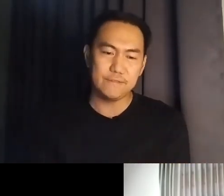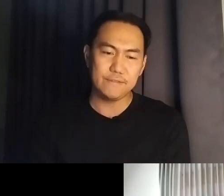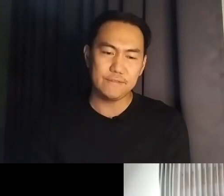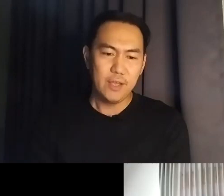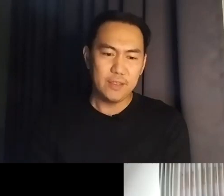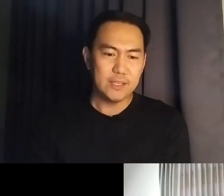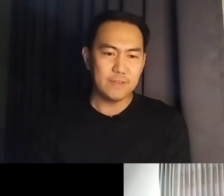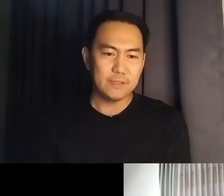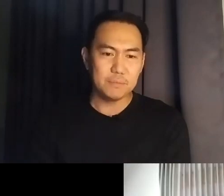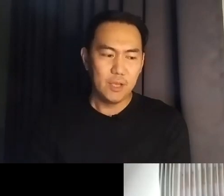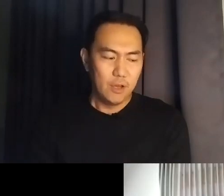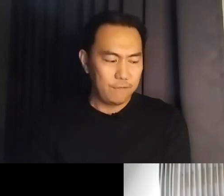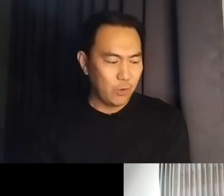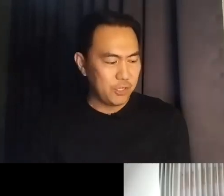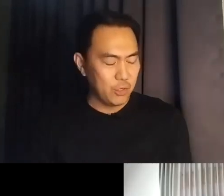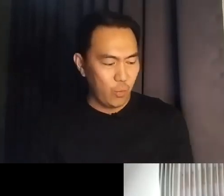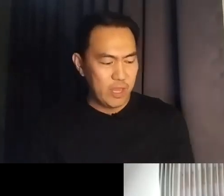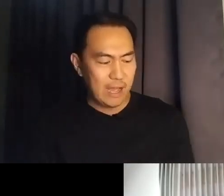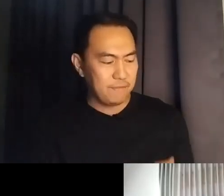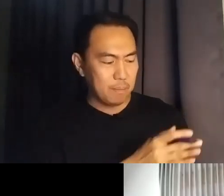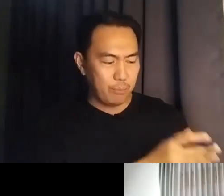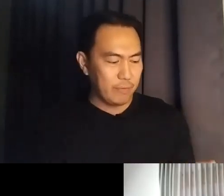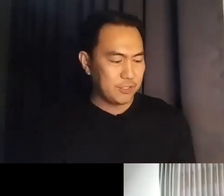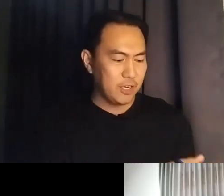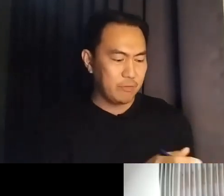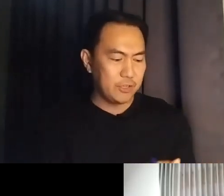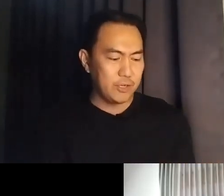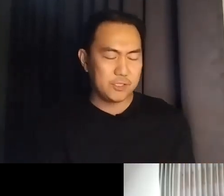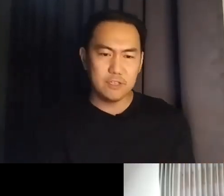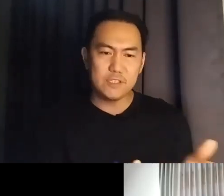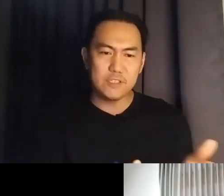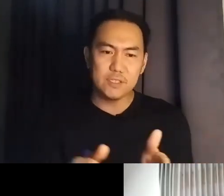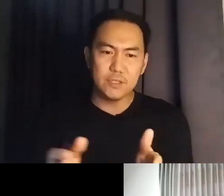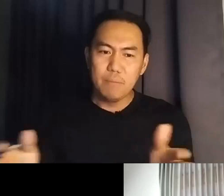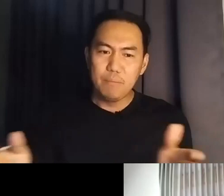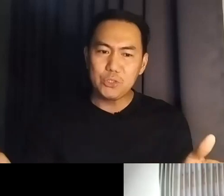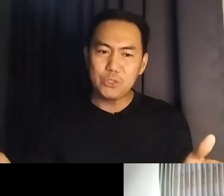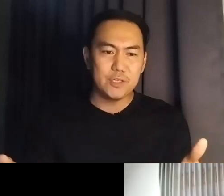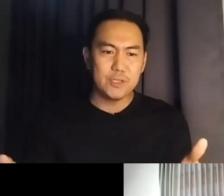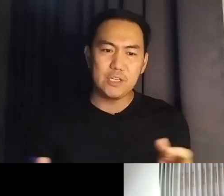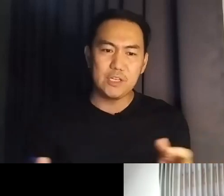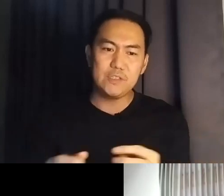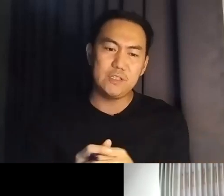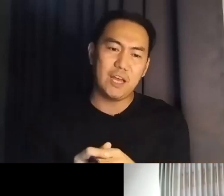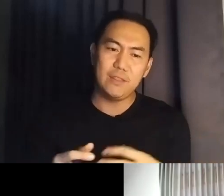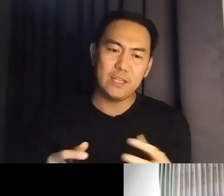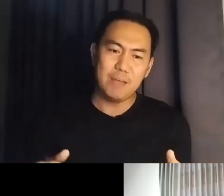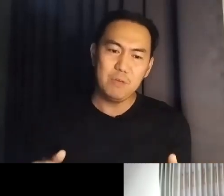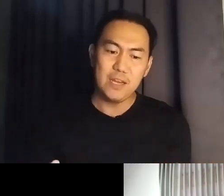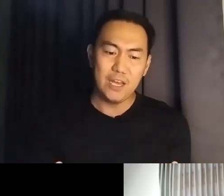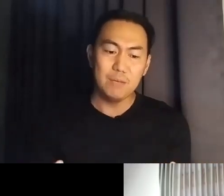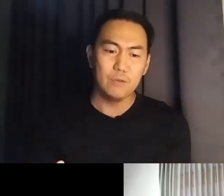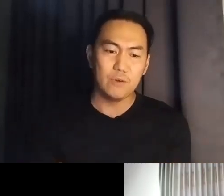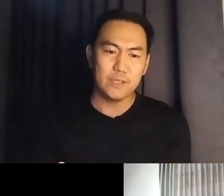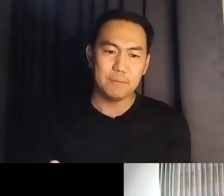assistance for these victims. Of course, we have the pre-return, return services, and post-return services that can be